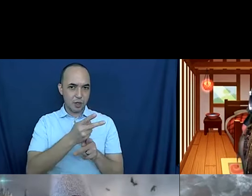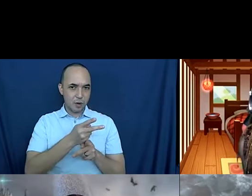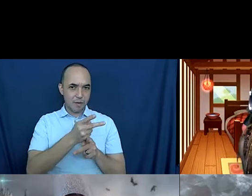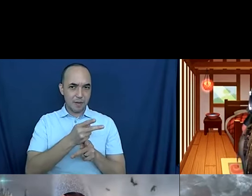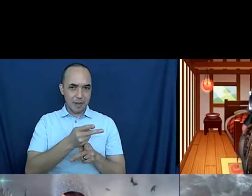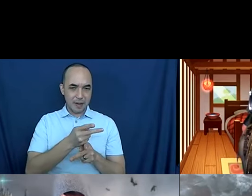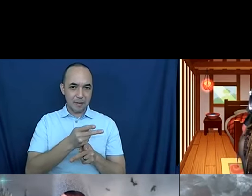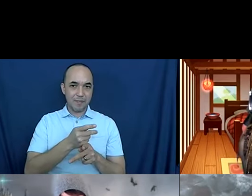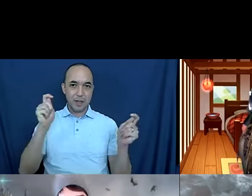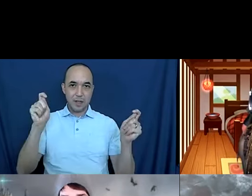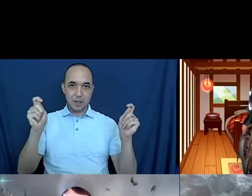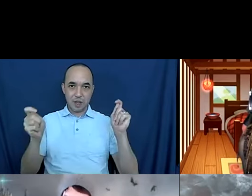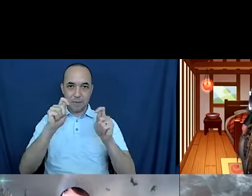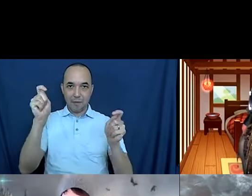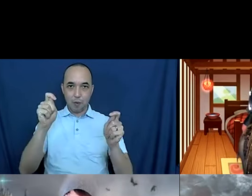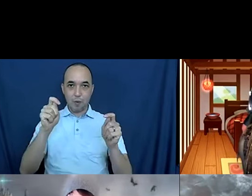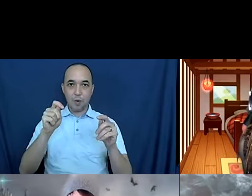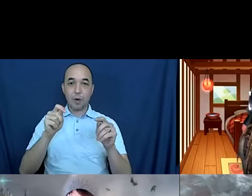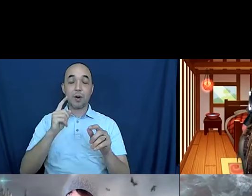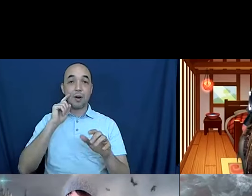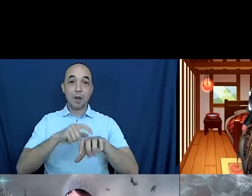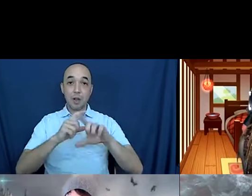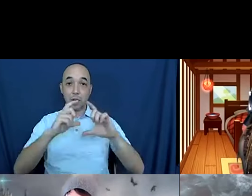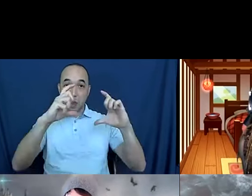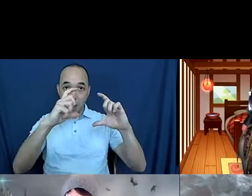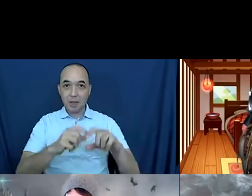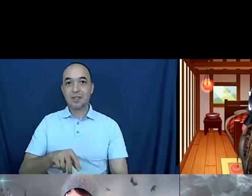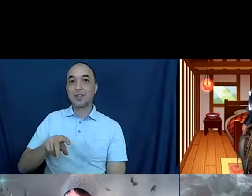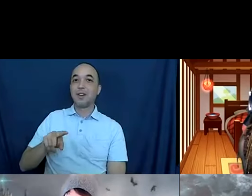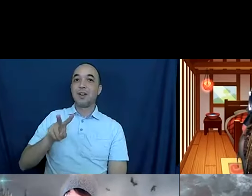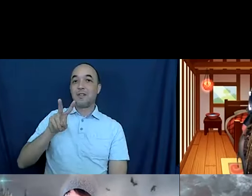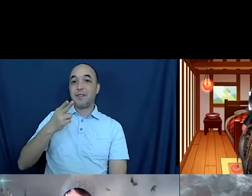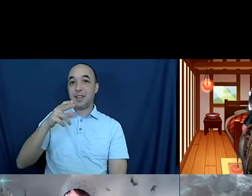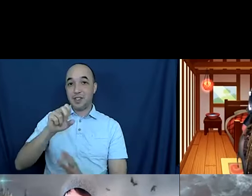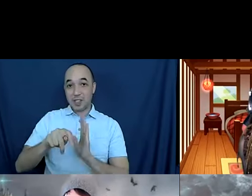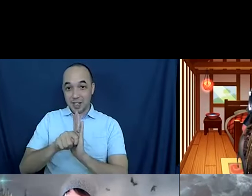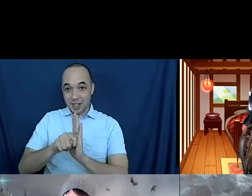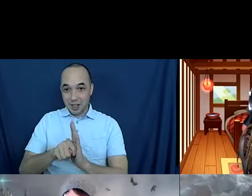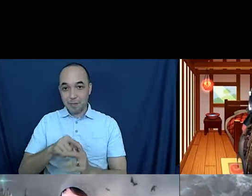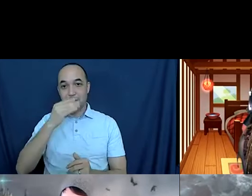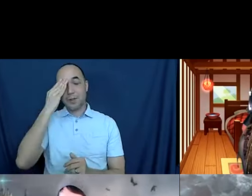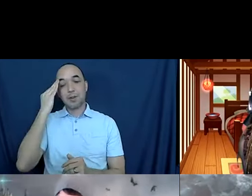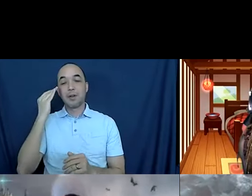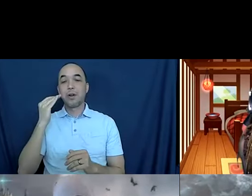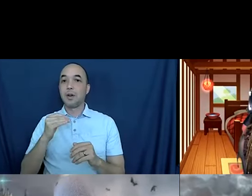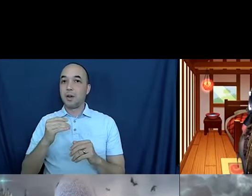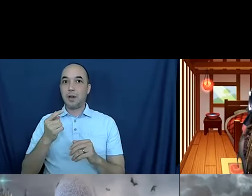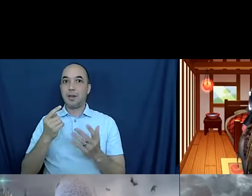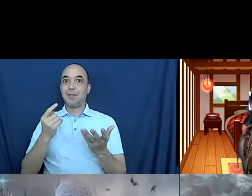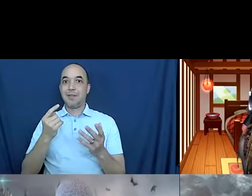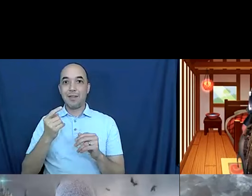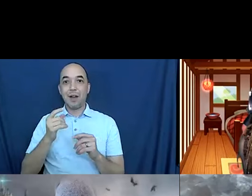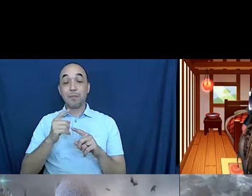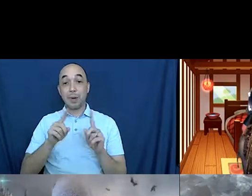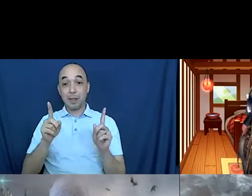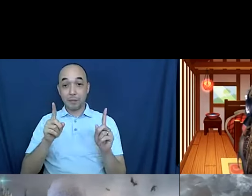some semaphore and clocks and video cassettes and things. I went wild with it. But I actually, a lot